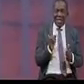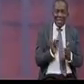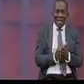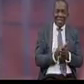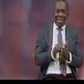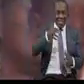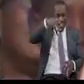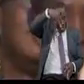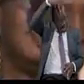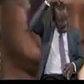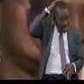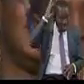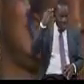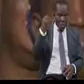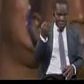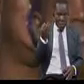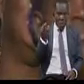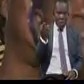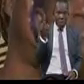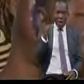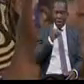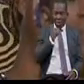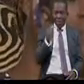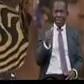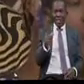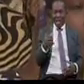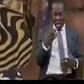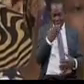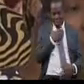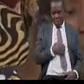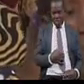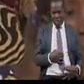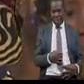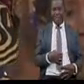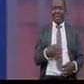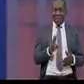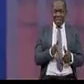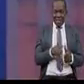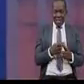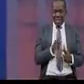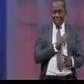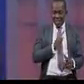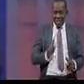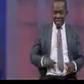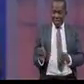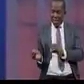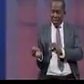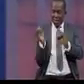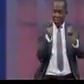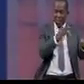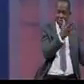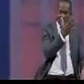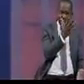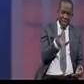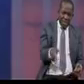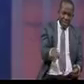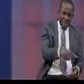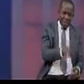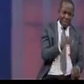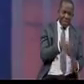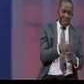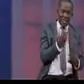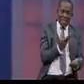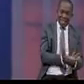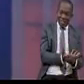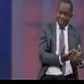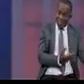luck? And then they threw them there. Lo and behold, when those people, when they arrived,